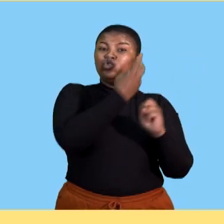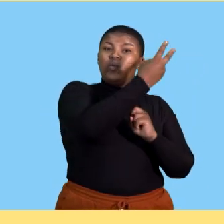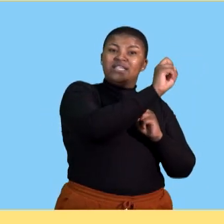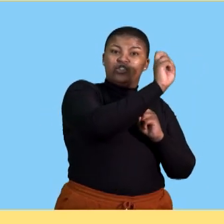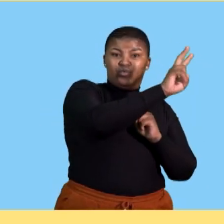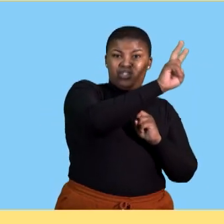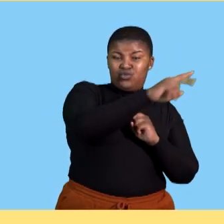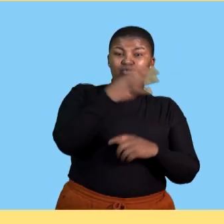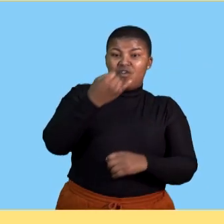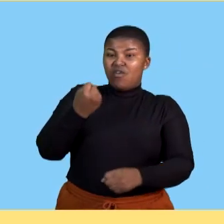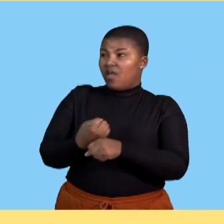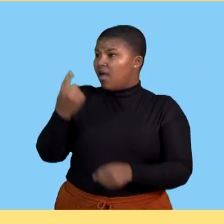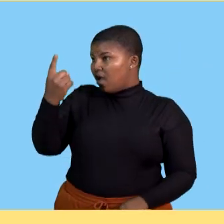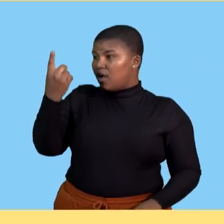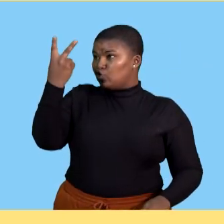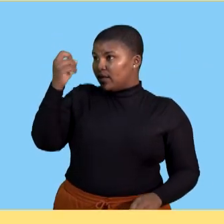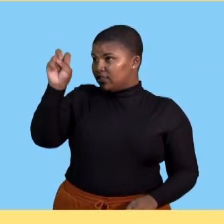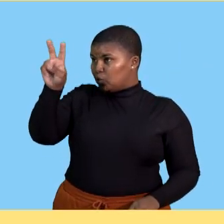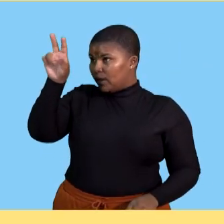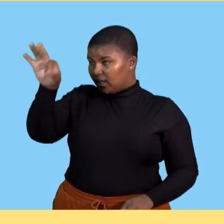2022 and this is